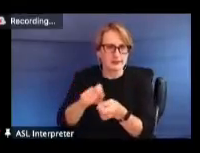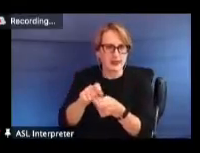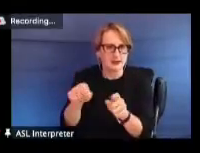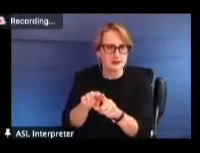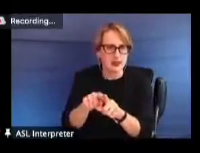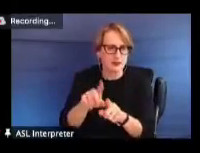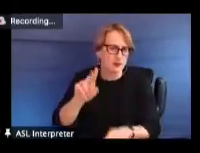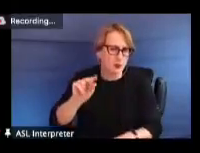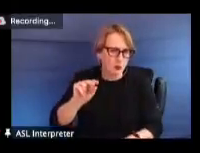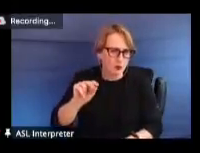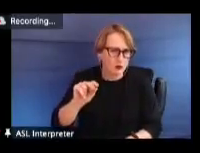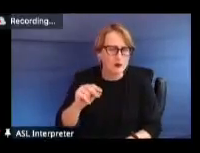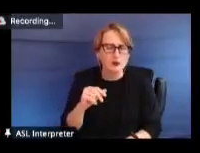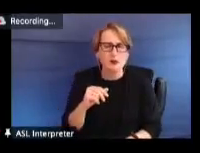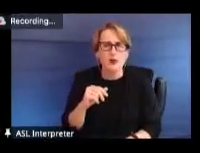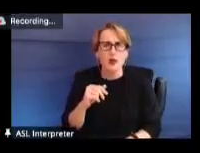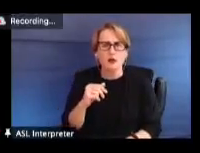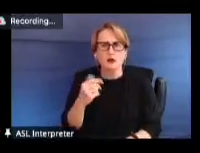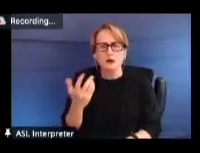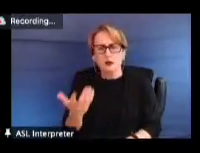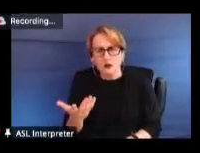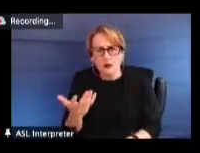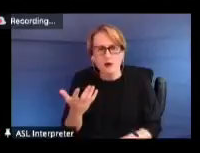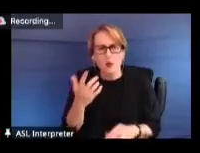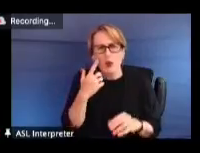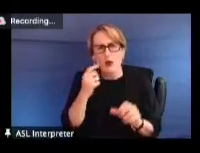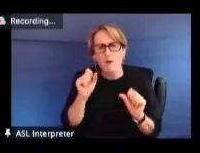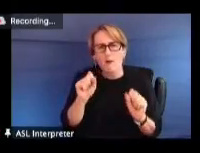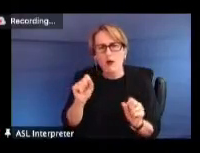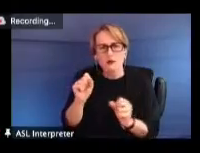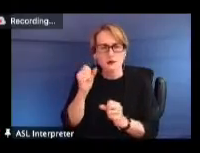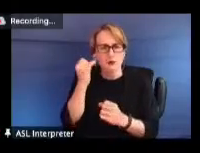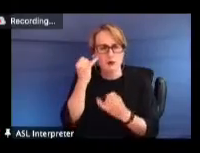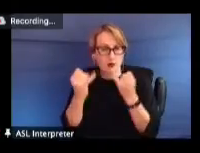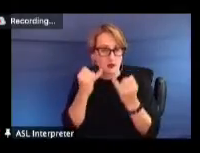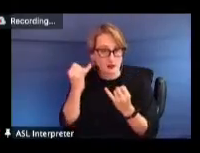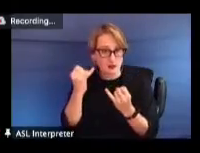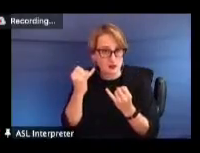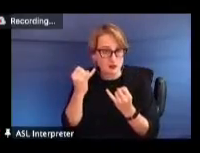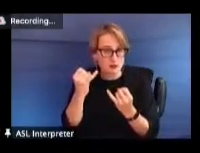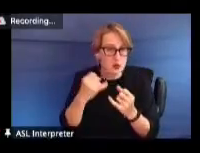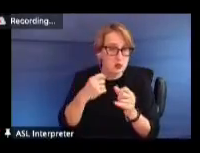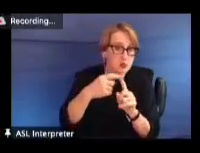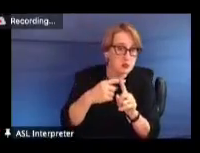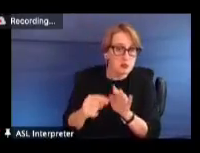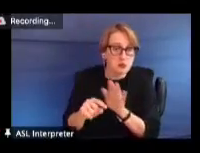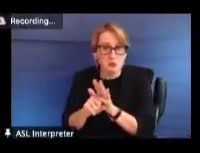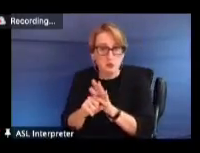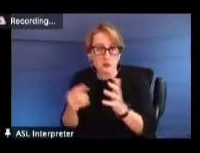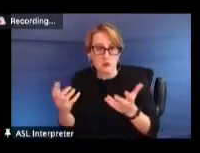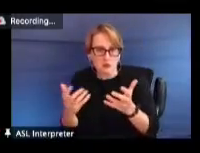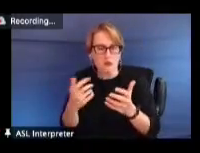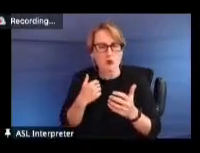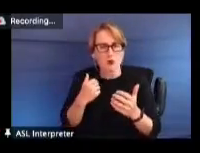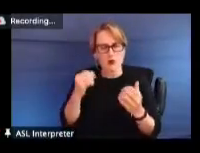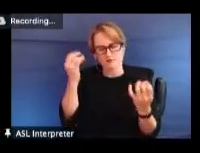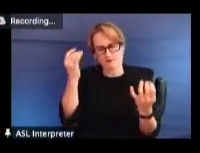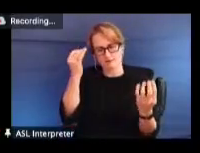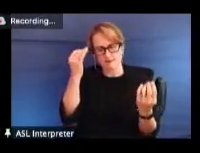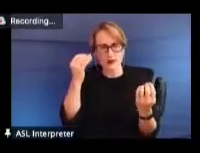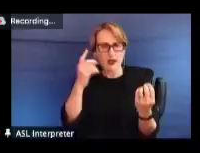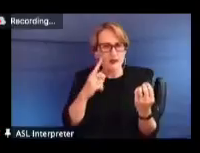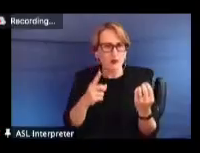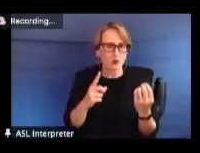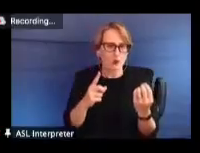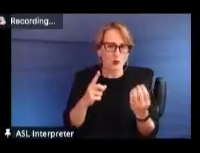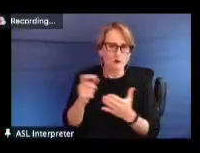possibilities? So we can kind of have an idea in terms of bringing that back to the full commission, and to say this committee